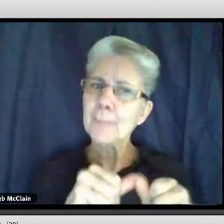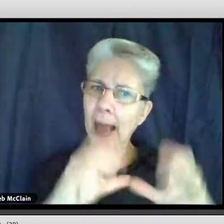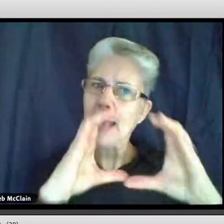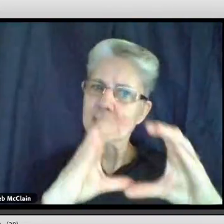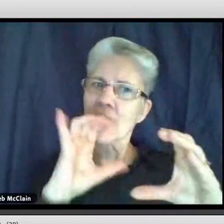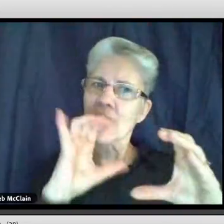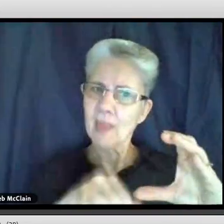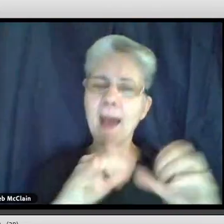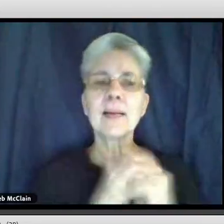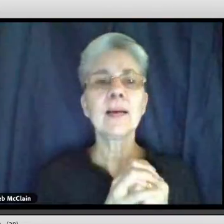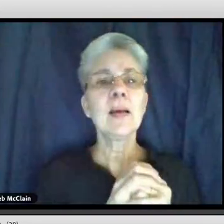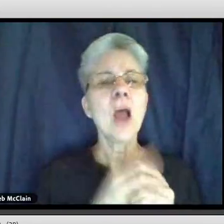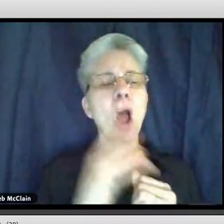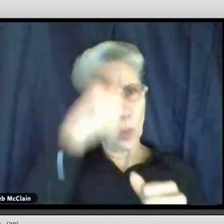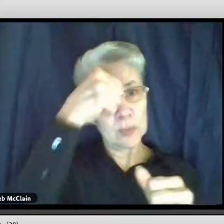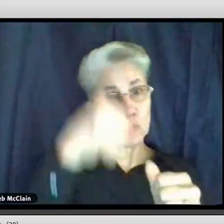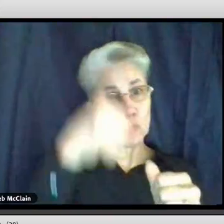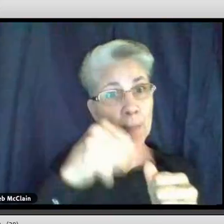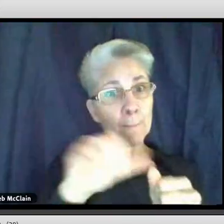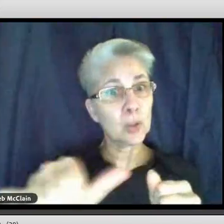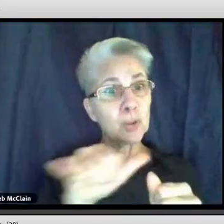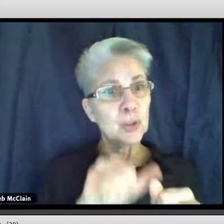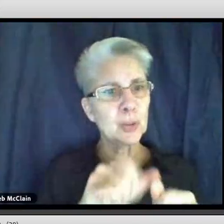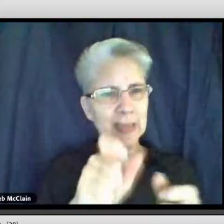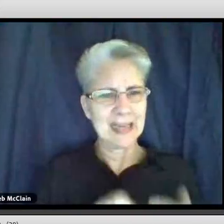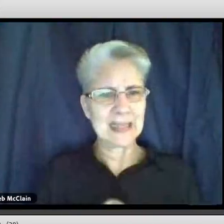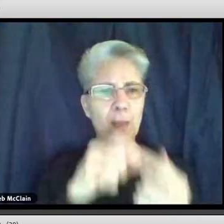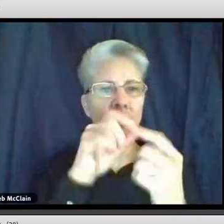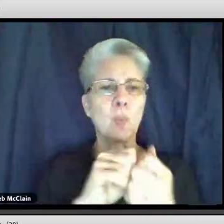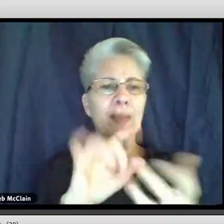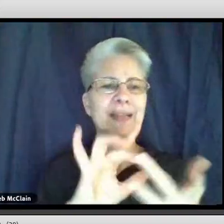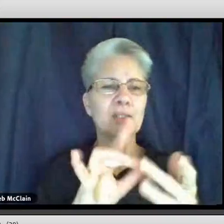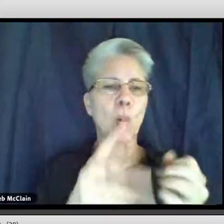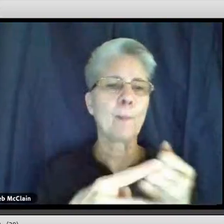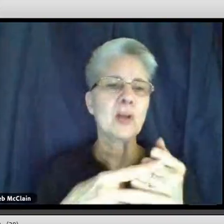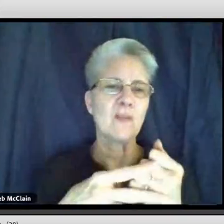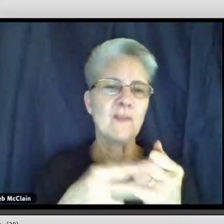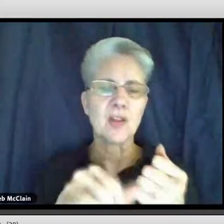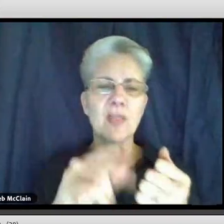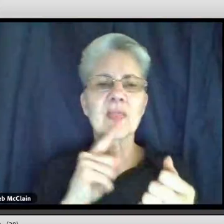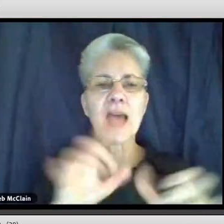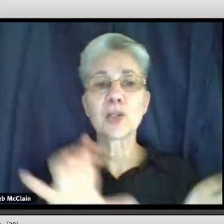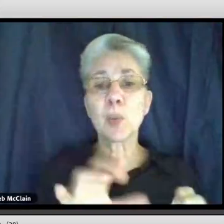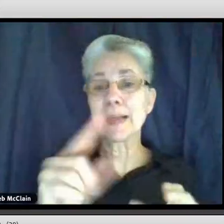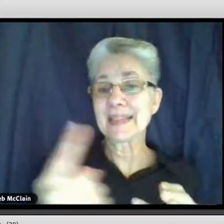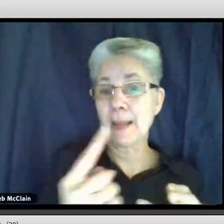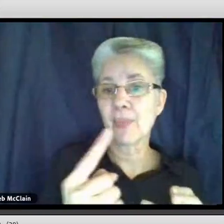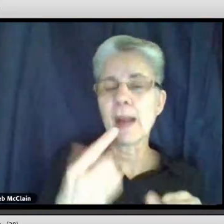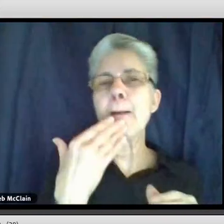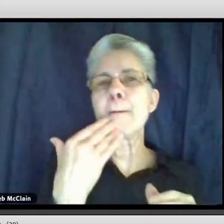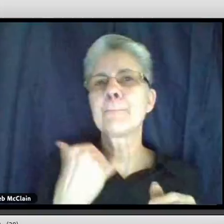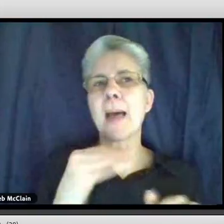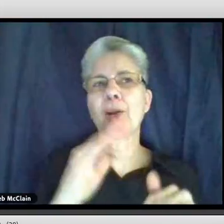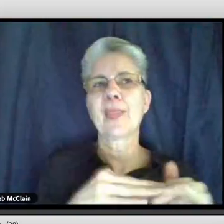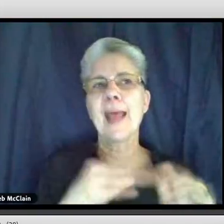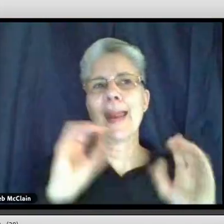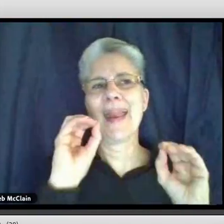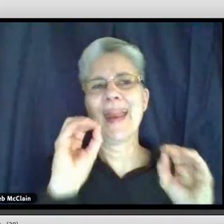here. And always keep in mind, particularly with digital preservation, that doing something is better than doing